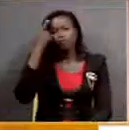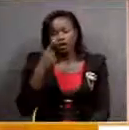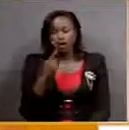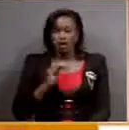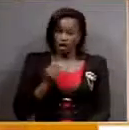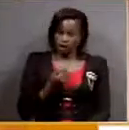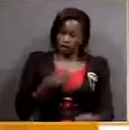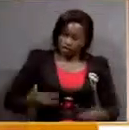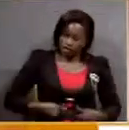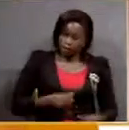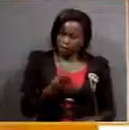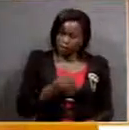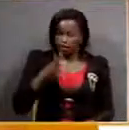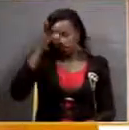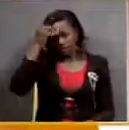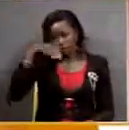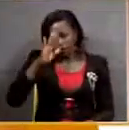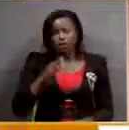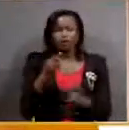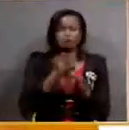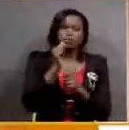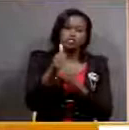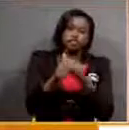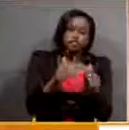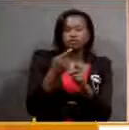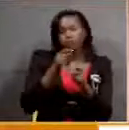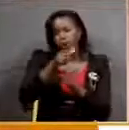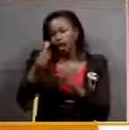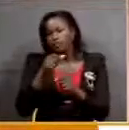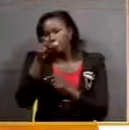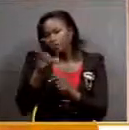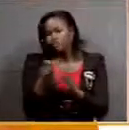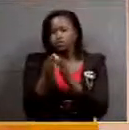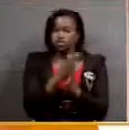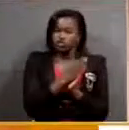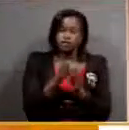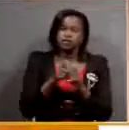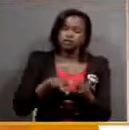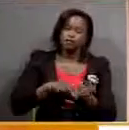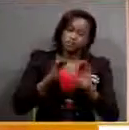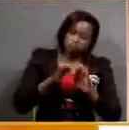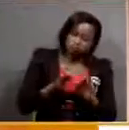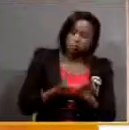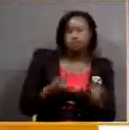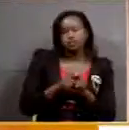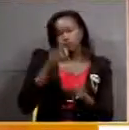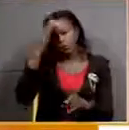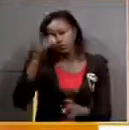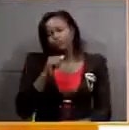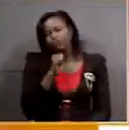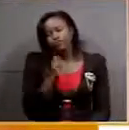mothers get to learn a lot, especially from each other, from another person's story. They feel comforted, they know that they are not alone,